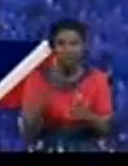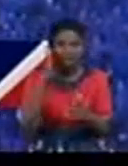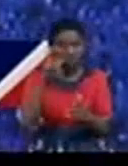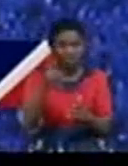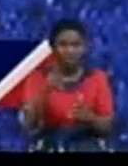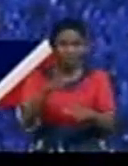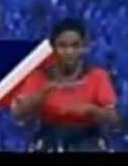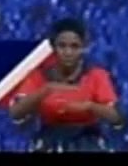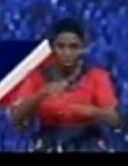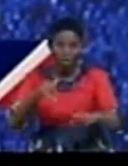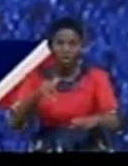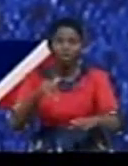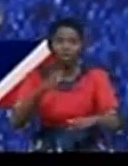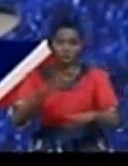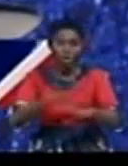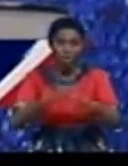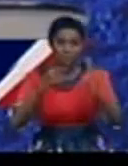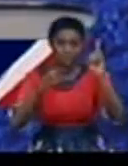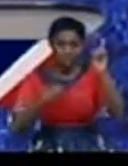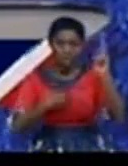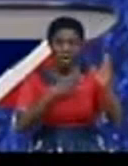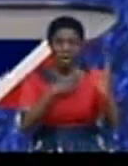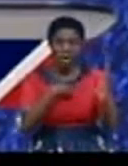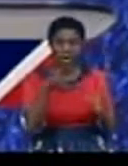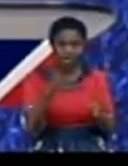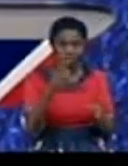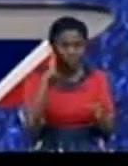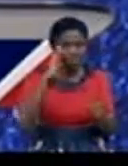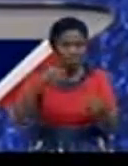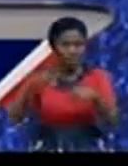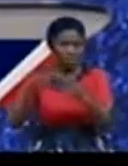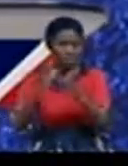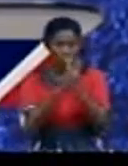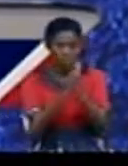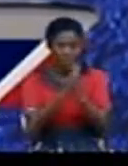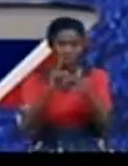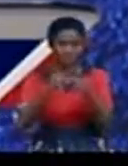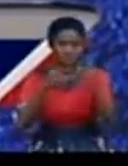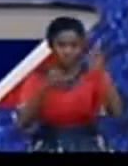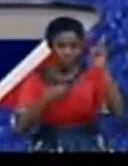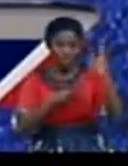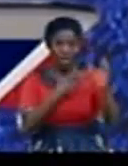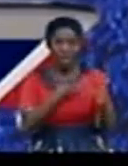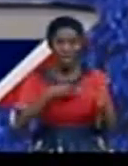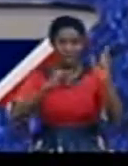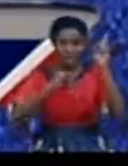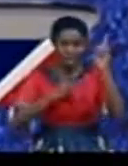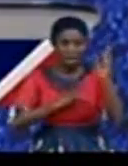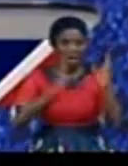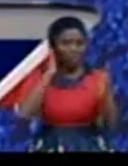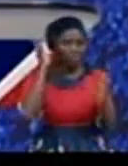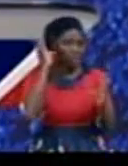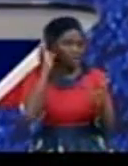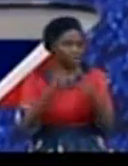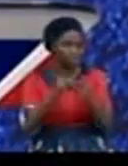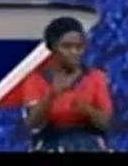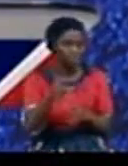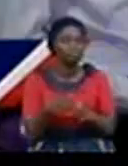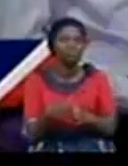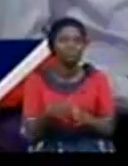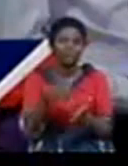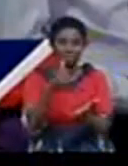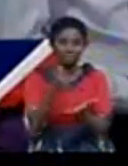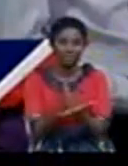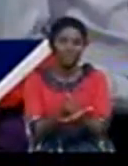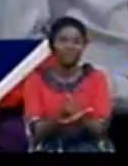go and pray unto me, and I will hearken unto you. I didn't hear your amen